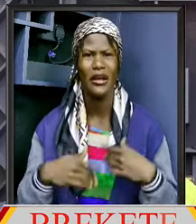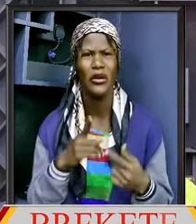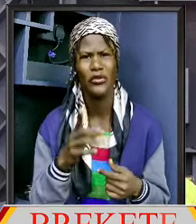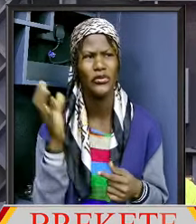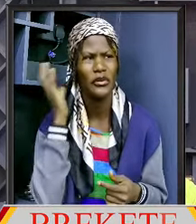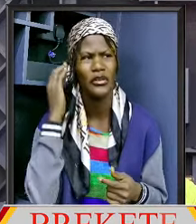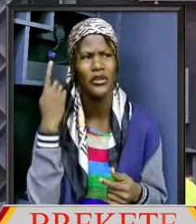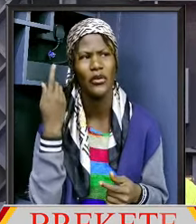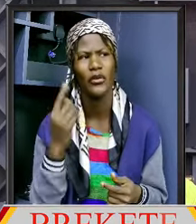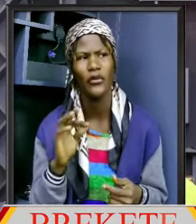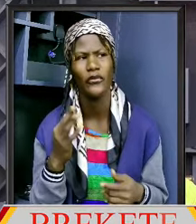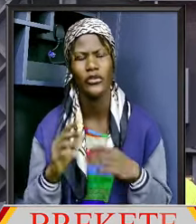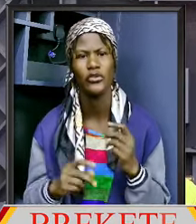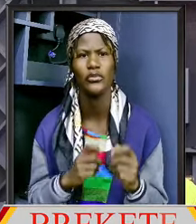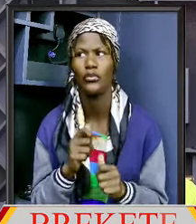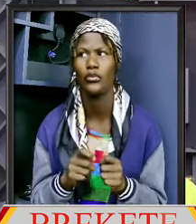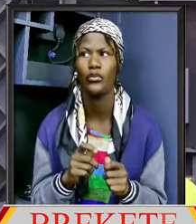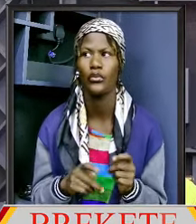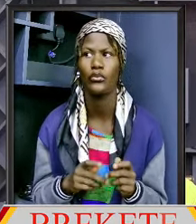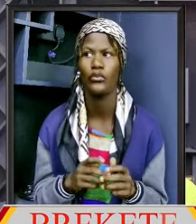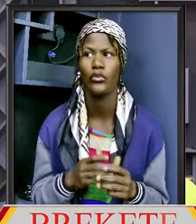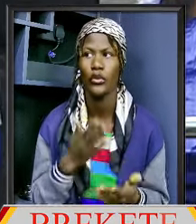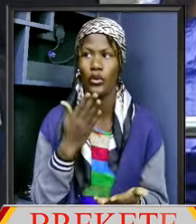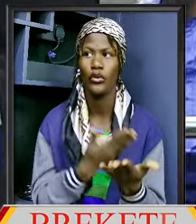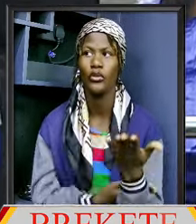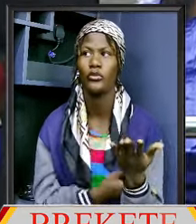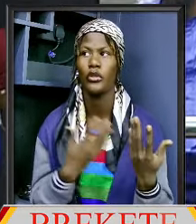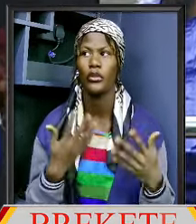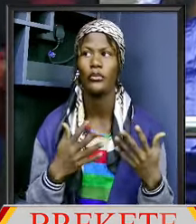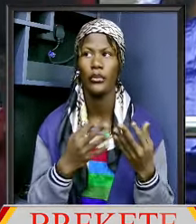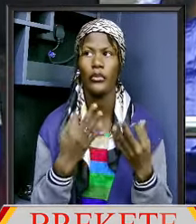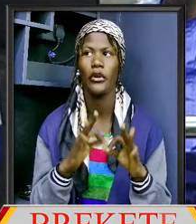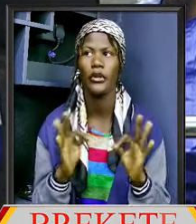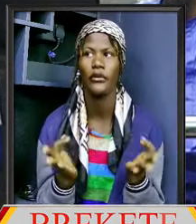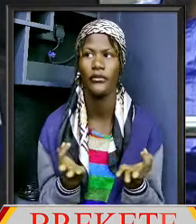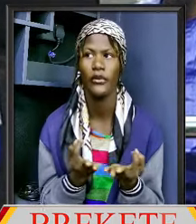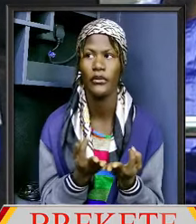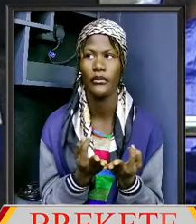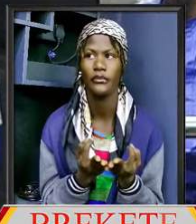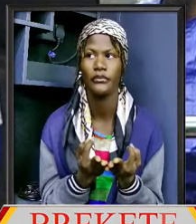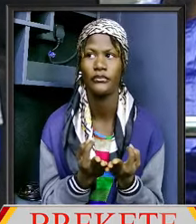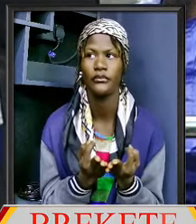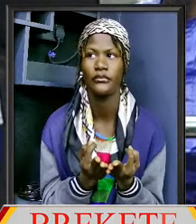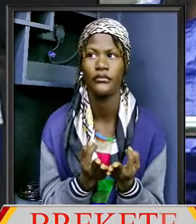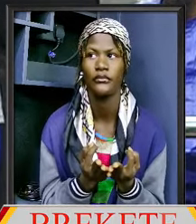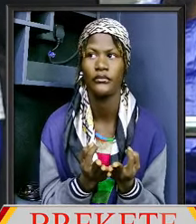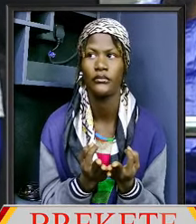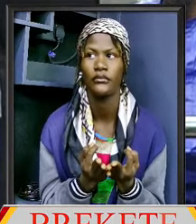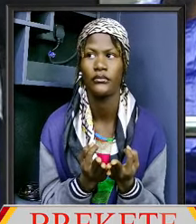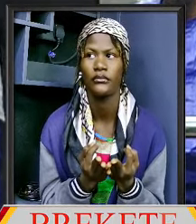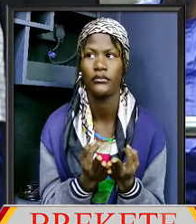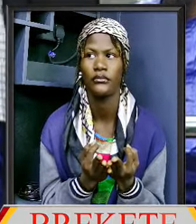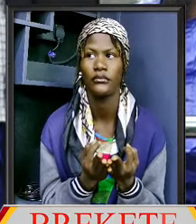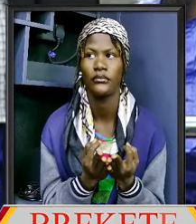program. Good morning. Mm. And good morning, Brekete family. Good morning. A smart guy with this. You don't know my